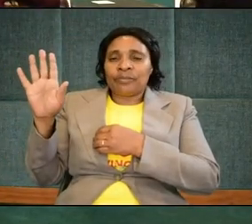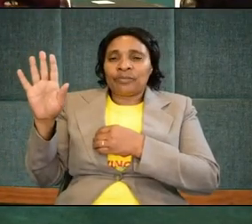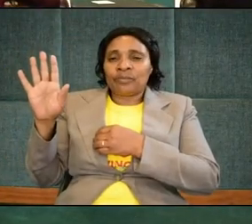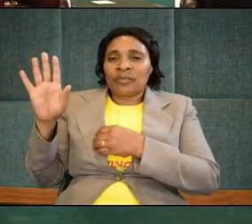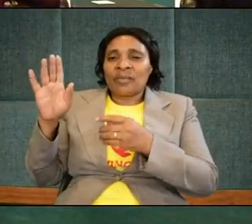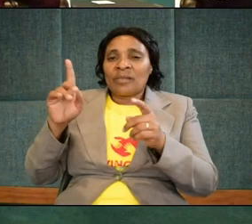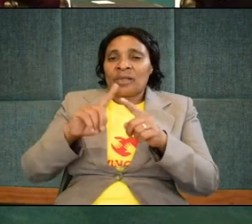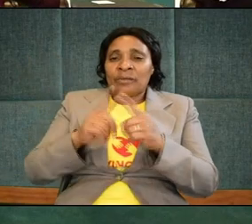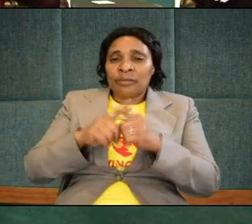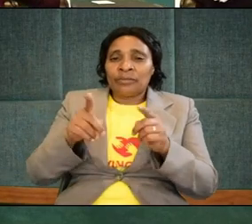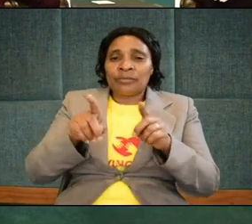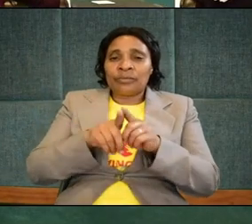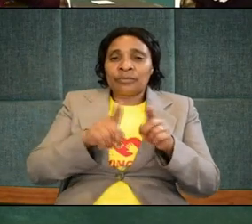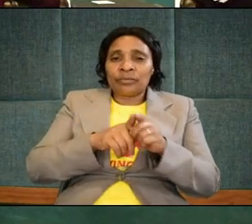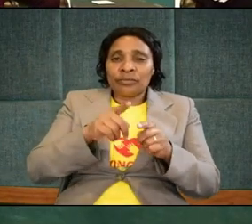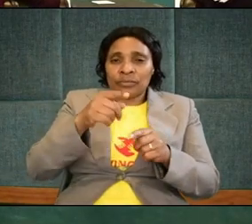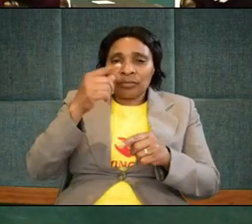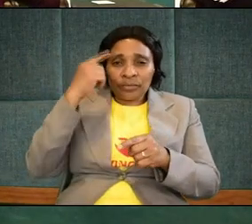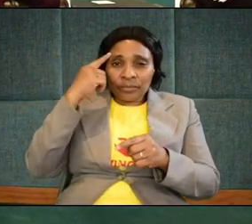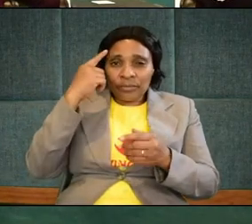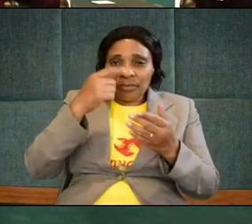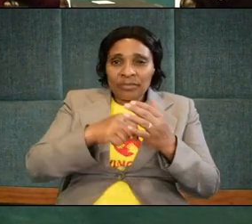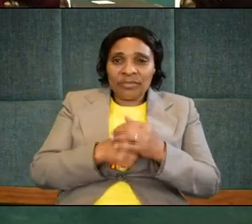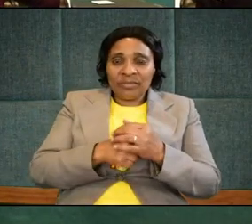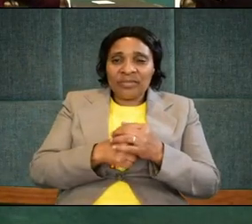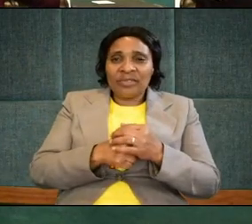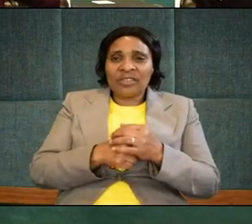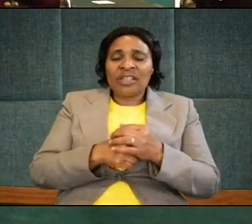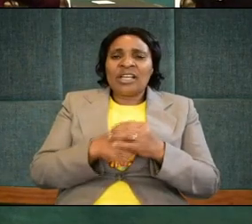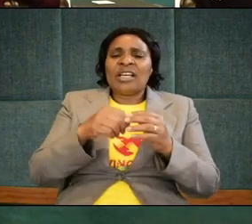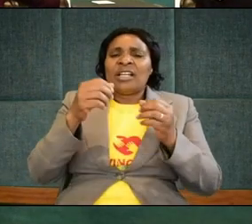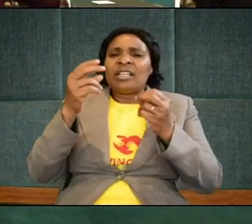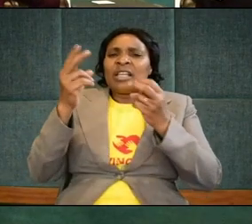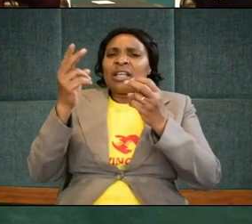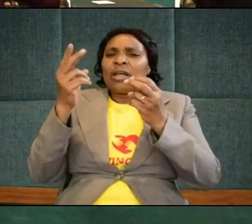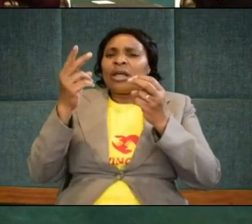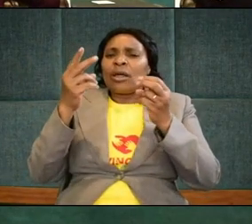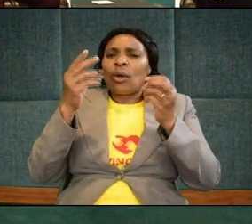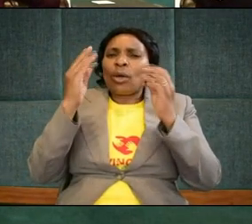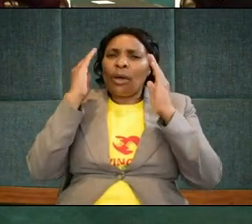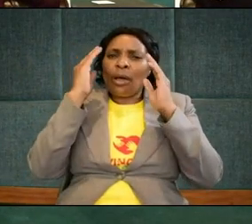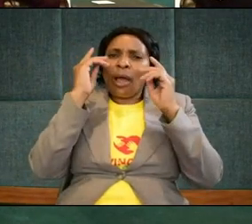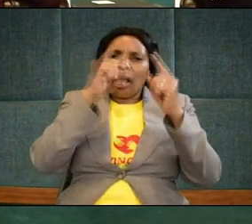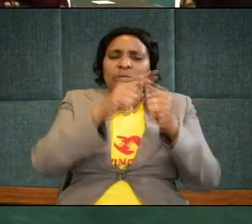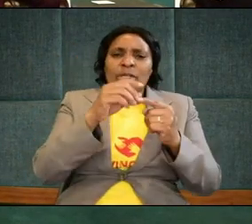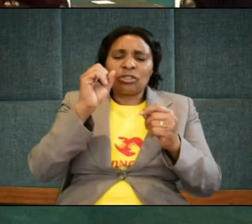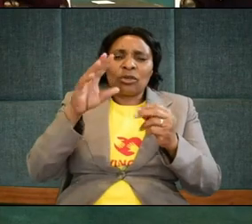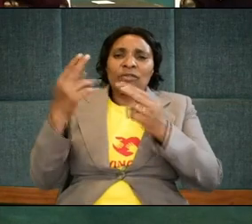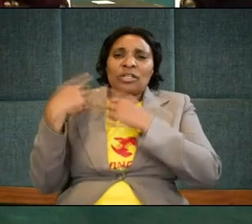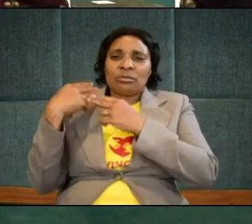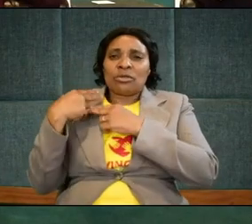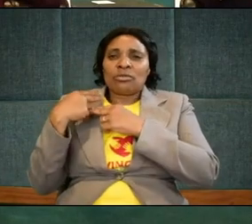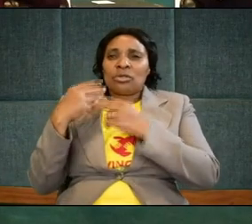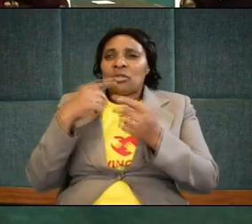And also, what I think emerges here is that the aspect of responsibility, let's say when